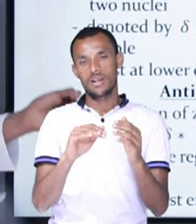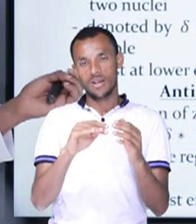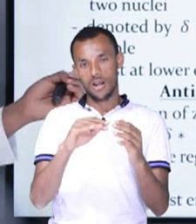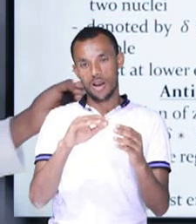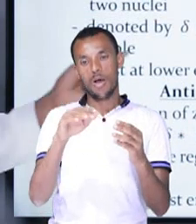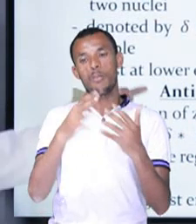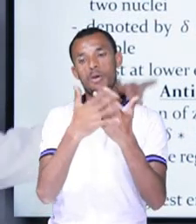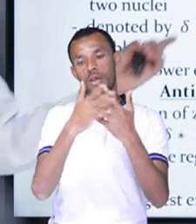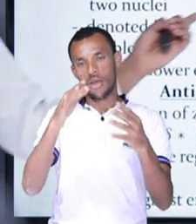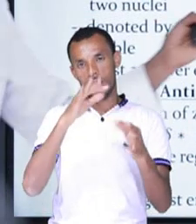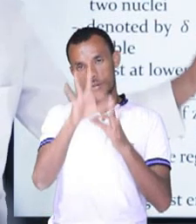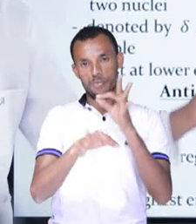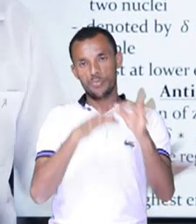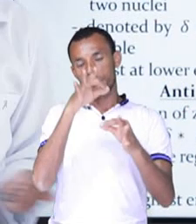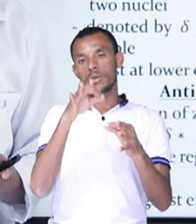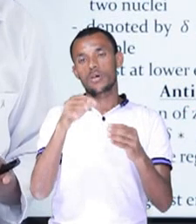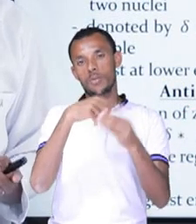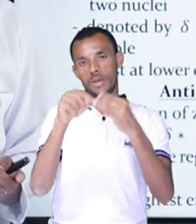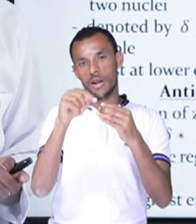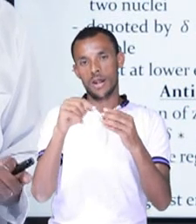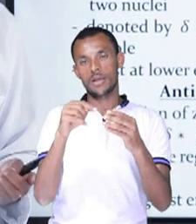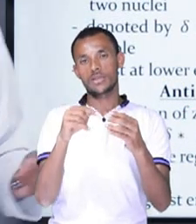molecular orbital exists at lower energy level.